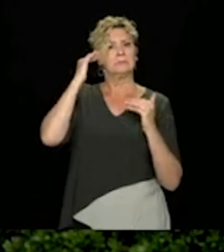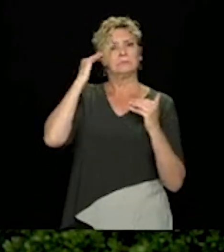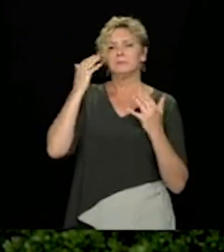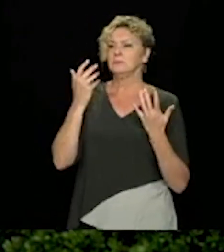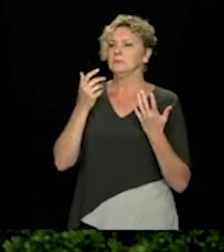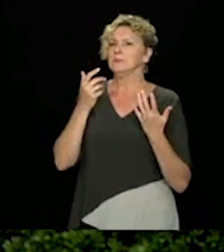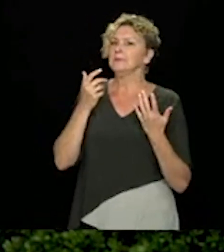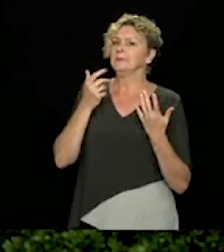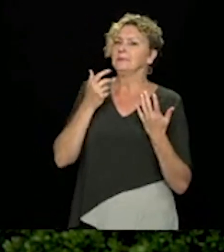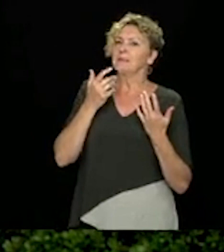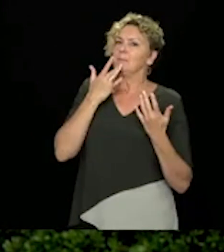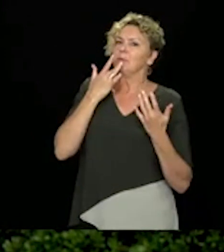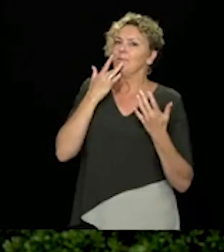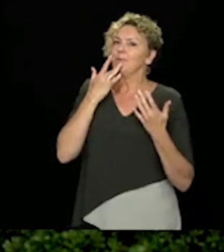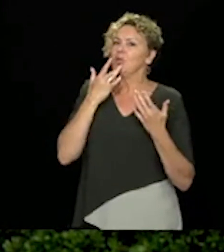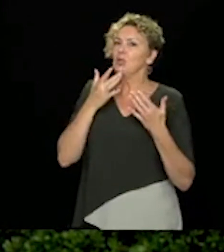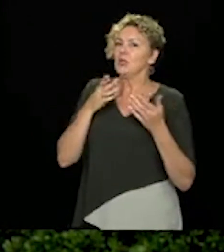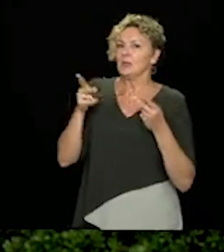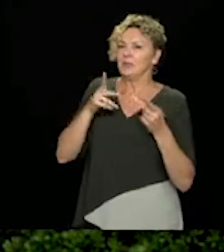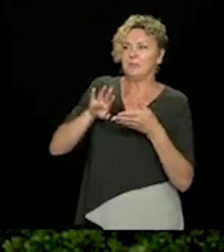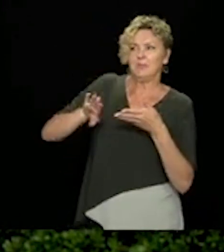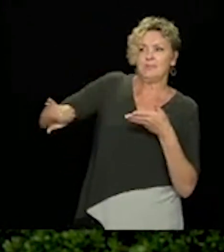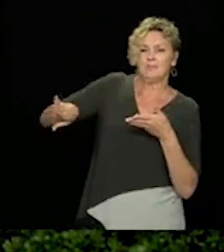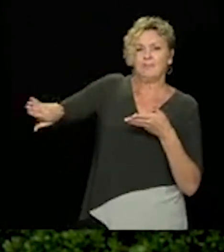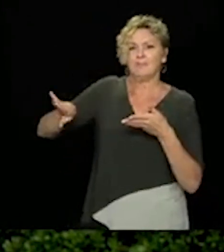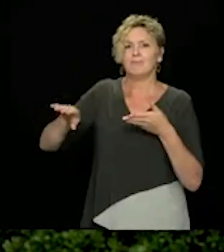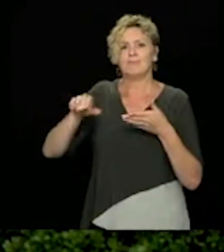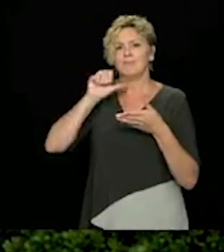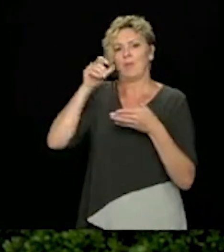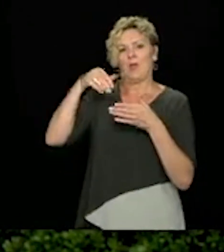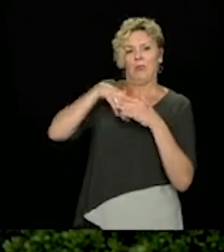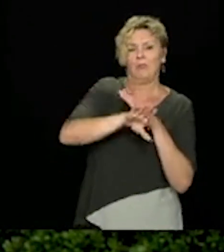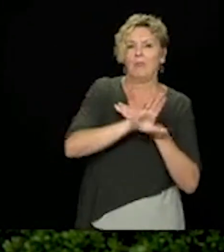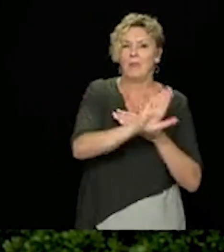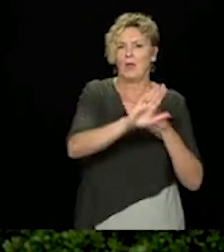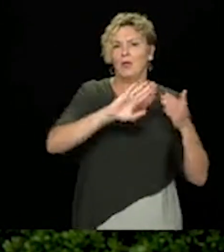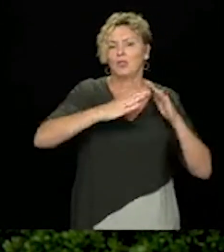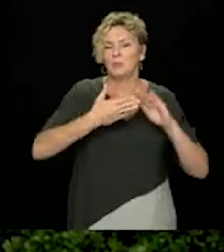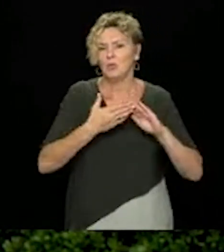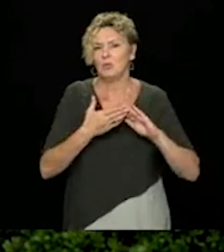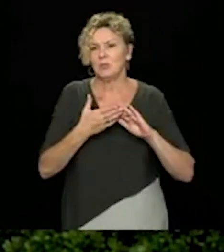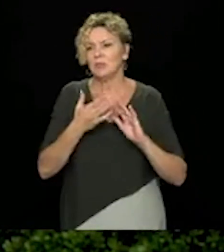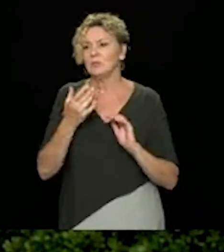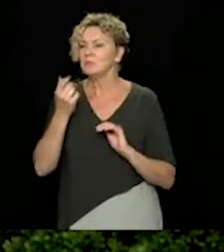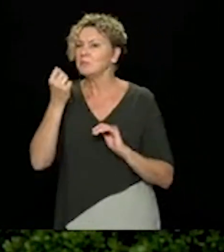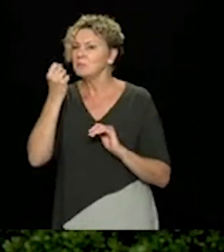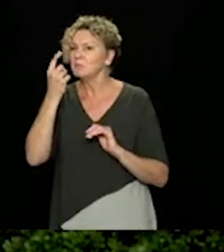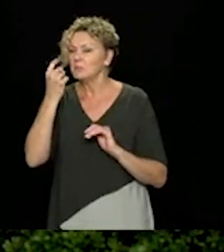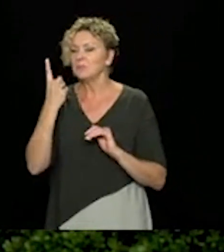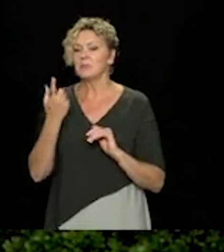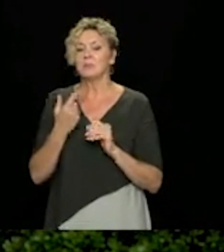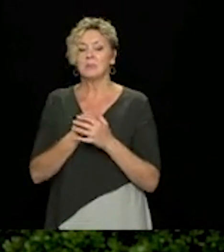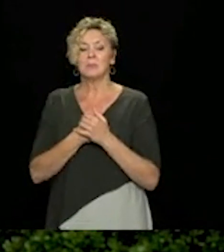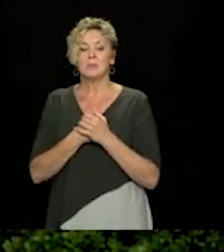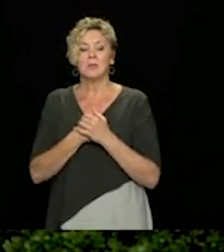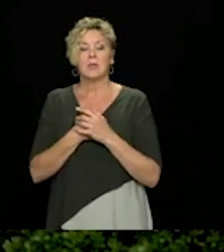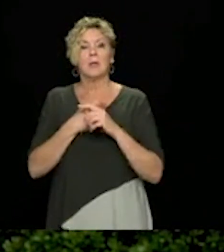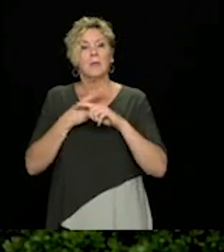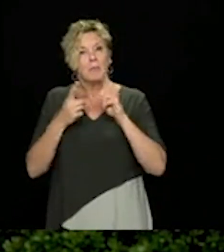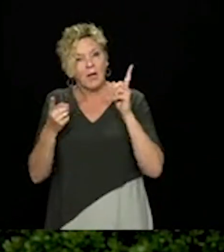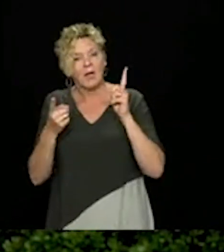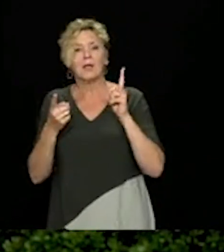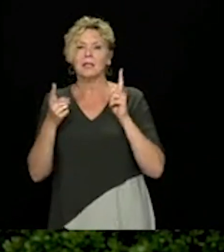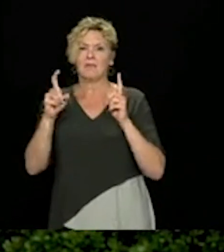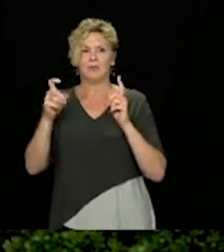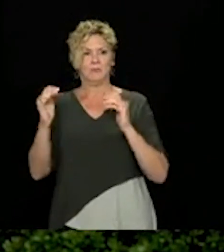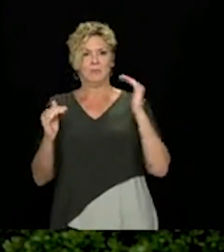are communities in British Columbia that are still uneasy about inviting and welcoming people from away. But if we're going to